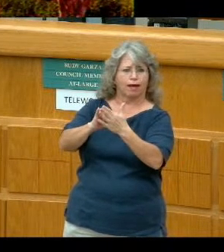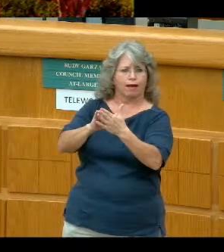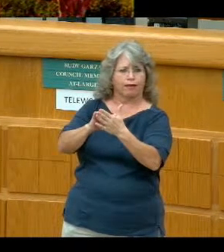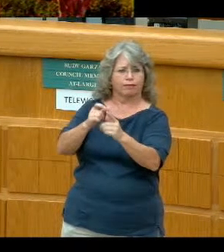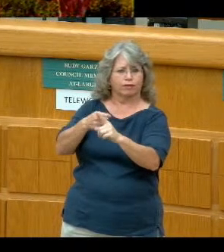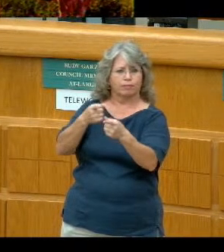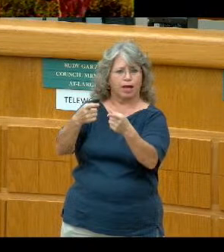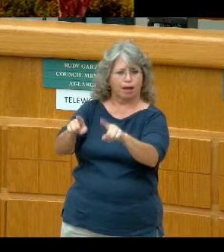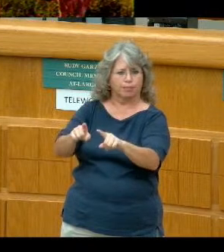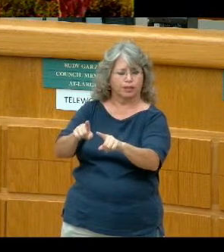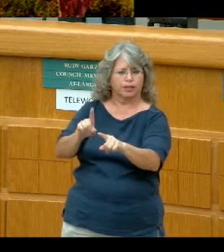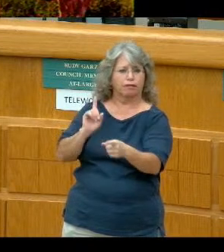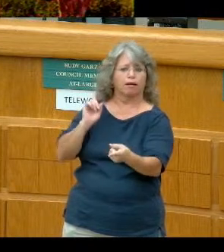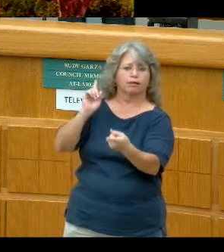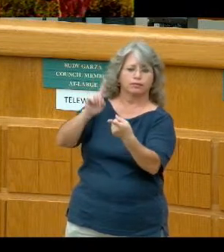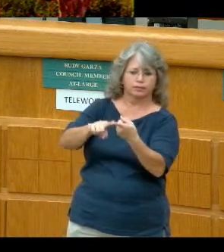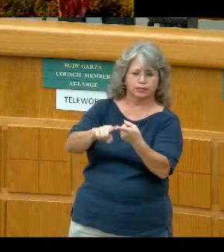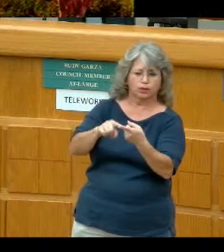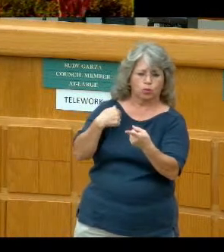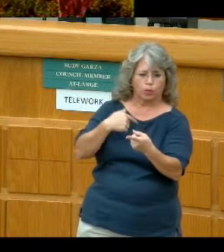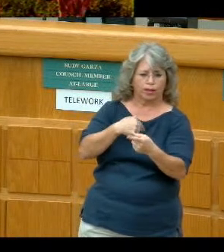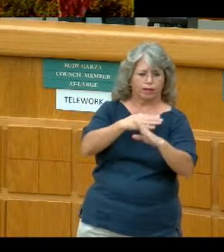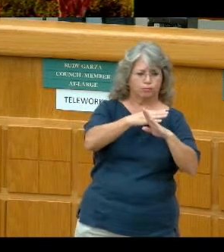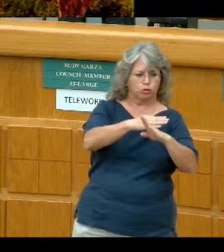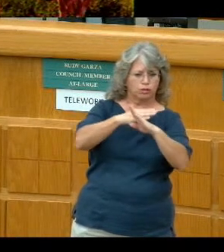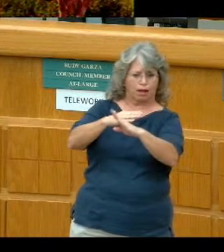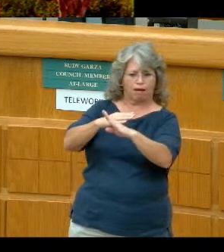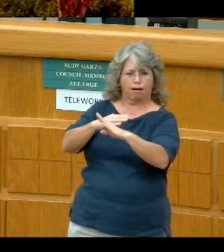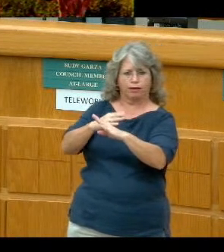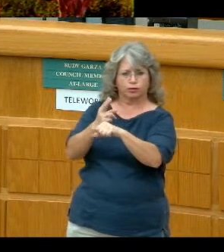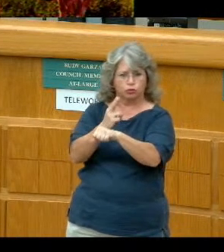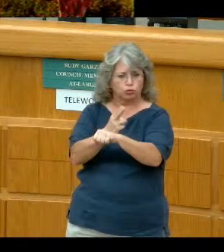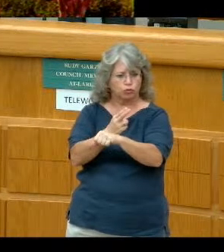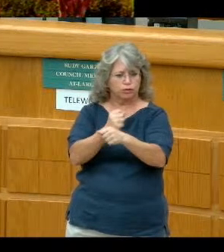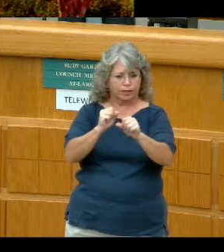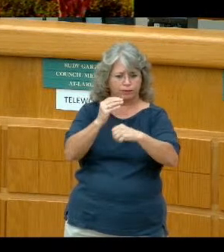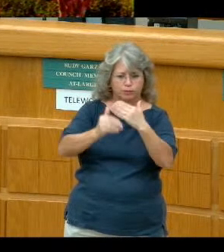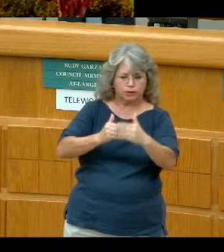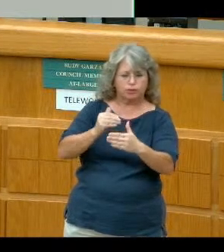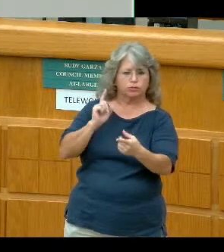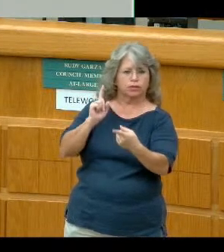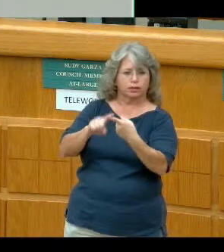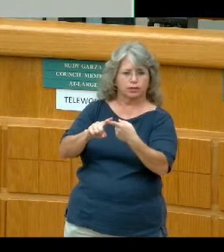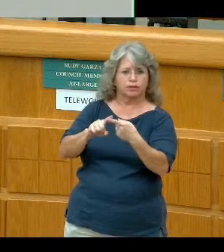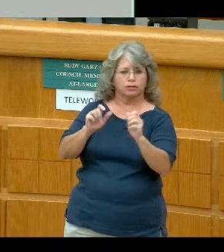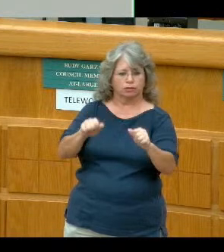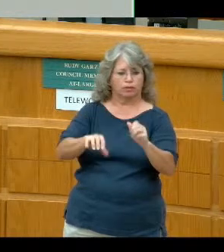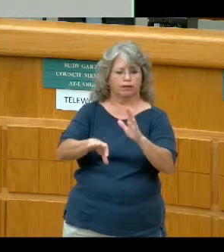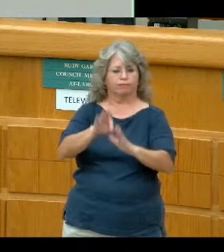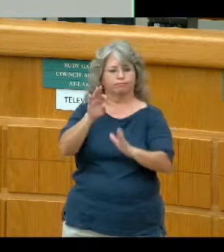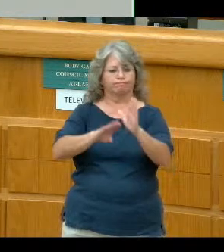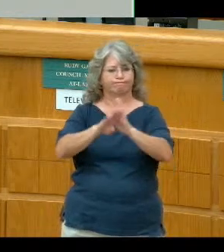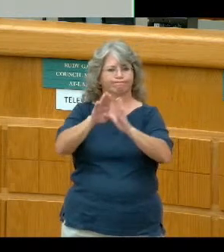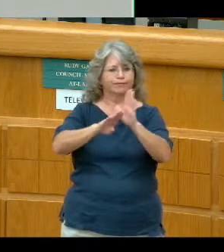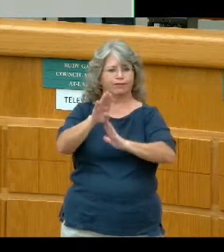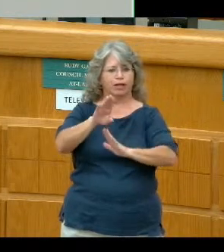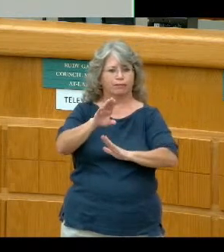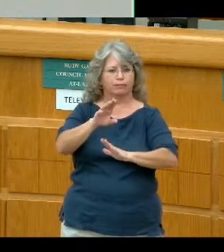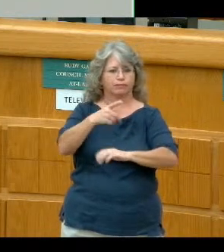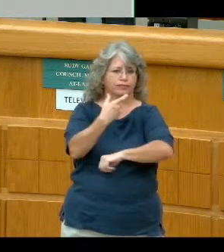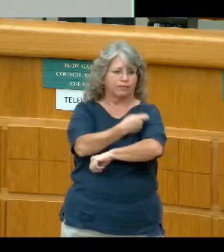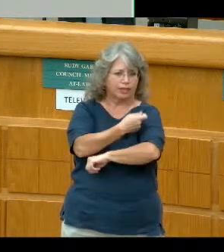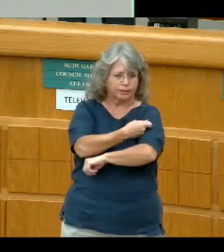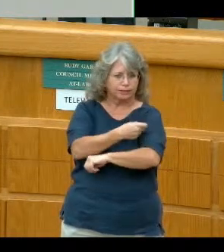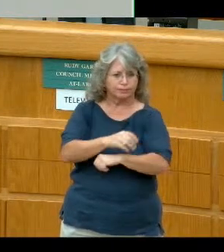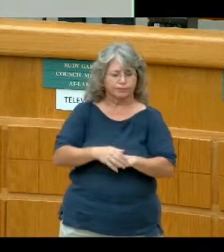it till we get to a vaccine where then people can be vaccinated and we don't have to see these levels of